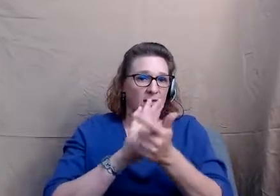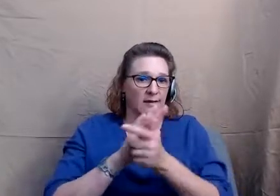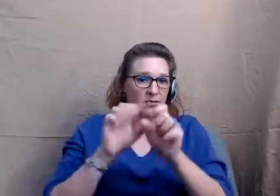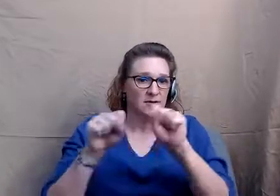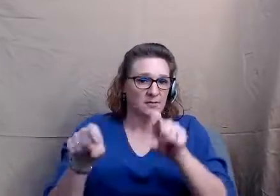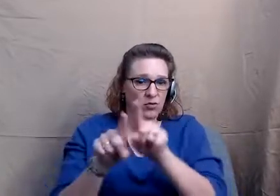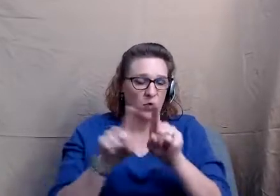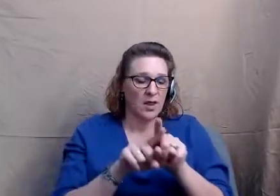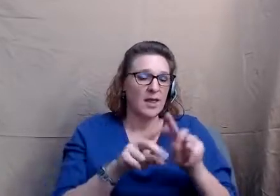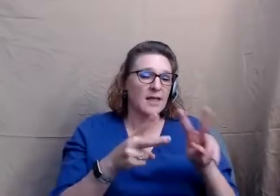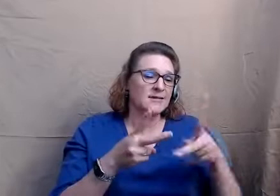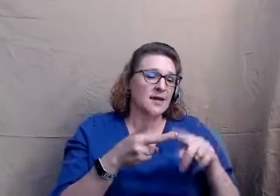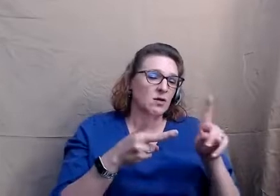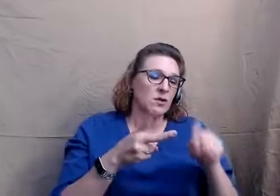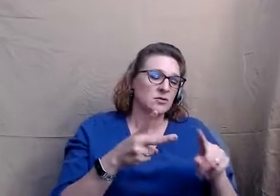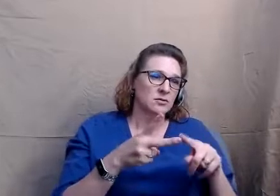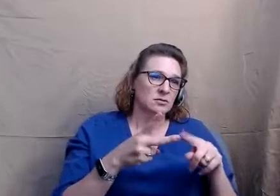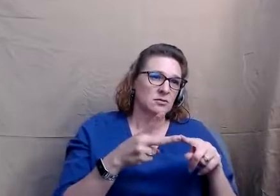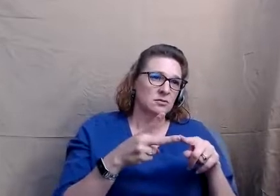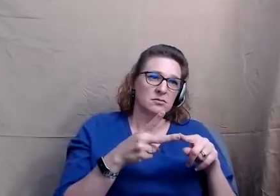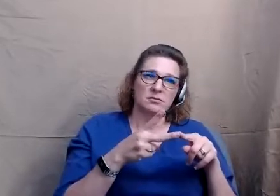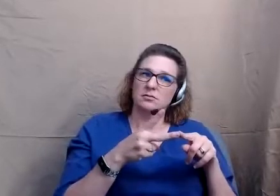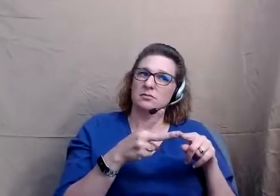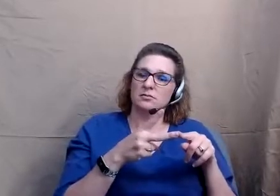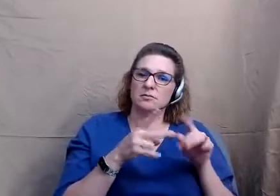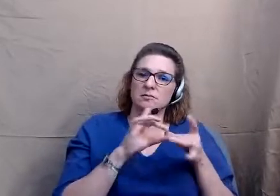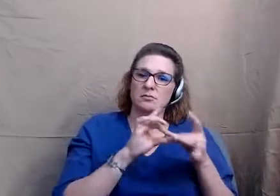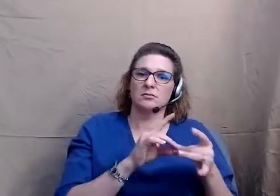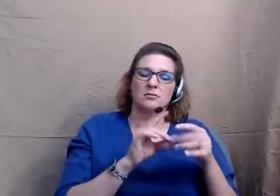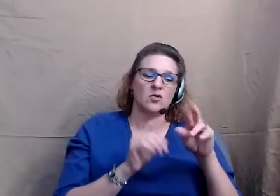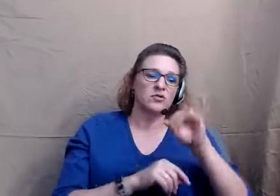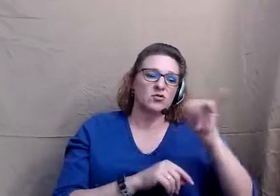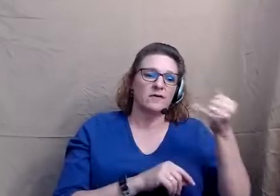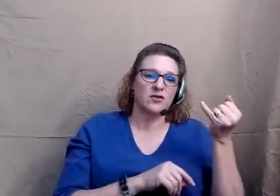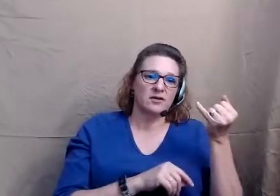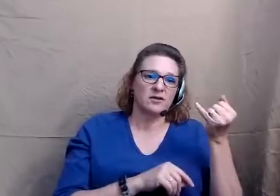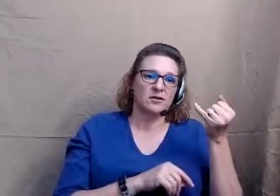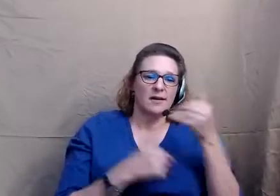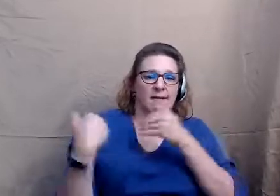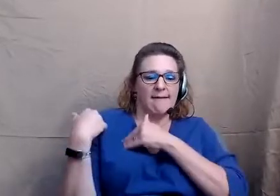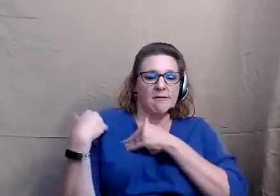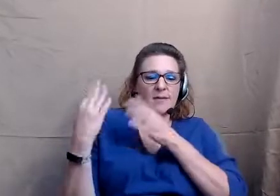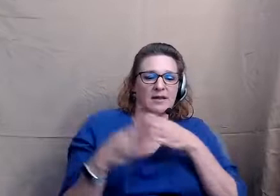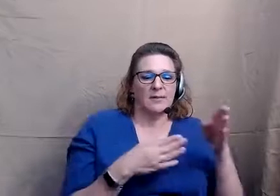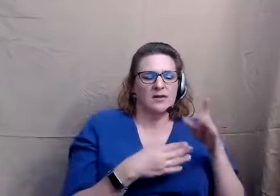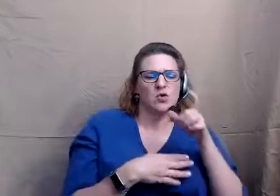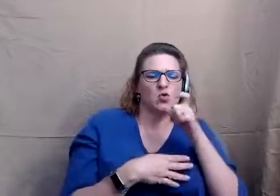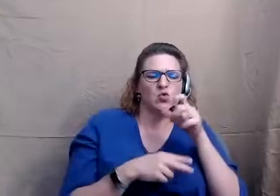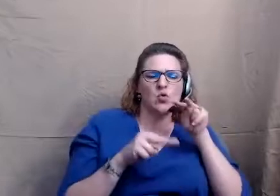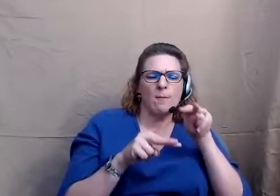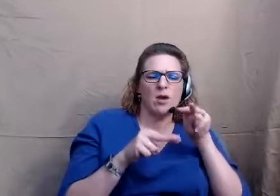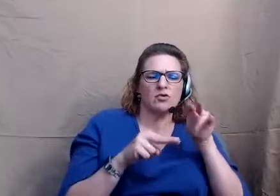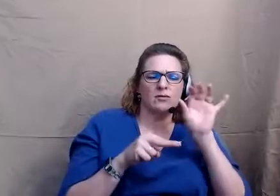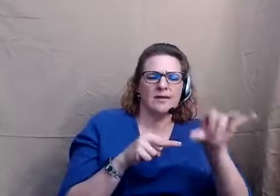you could touch on at the same time is related to restorative justice accountability plans. Who monitors those, and